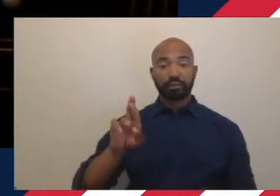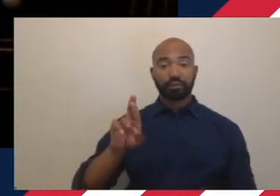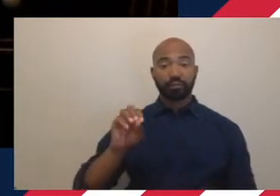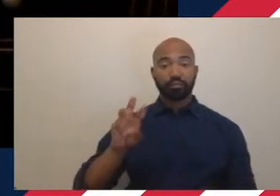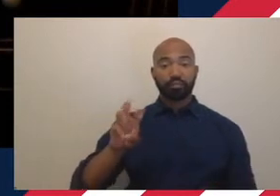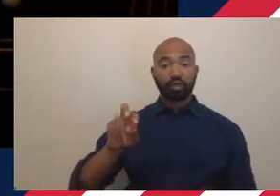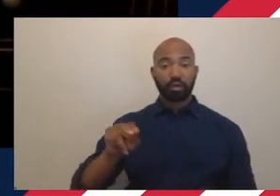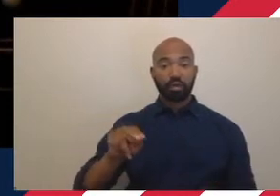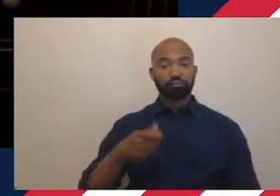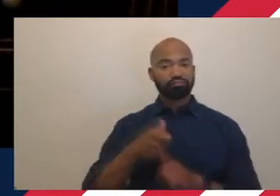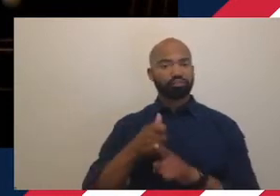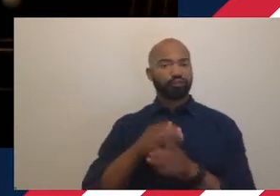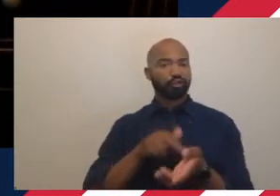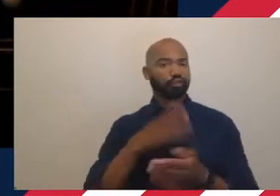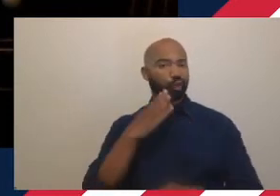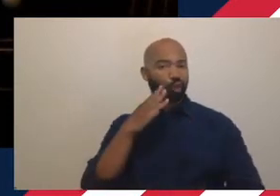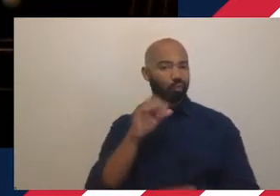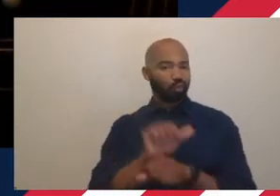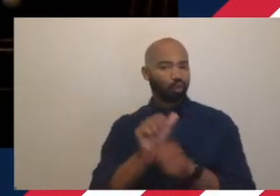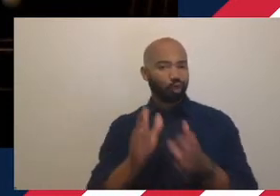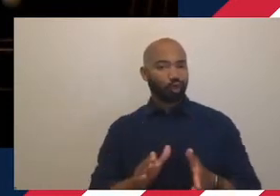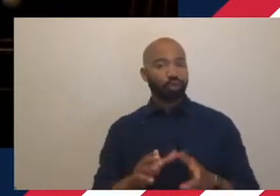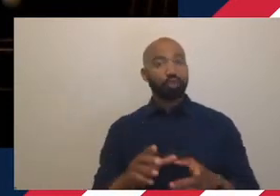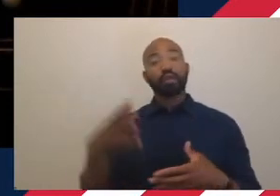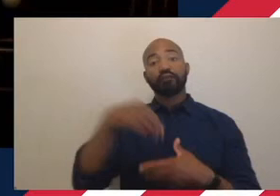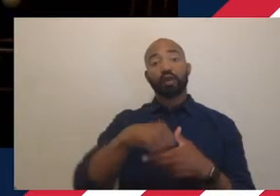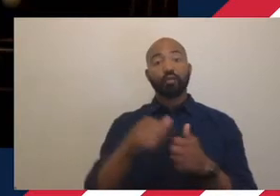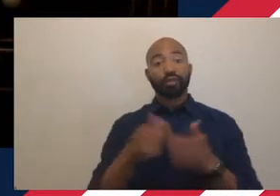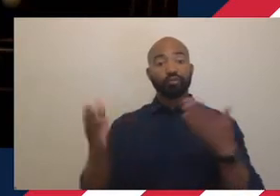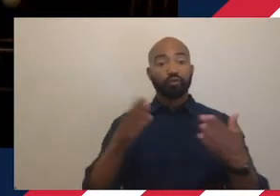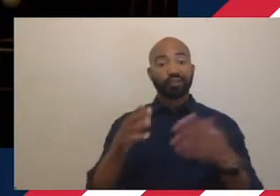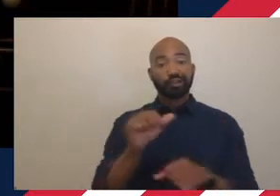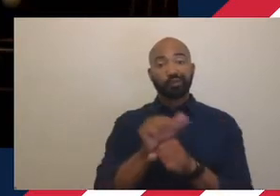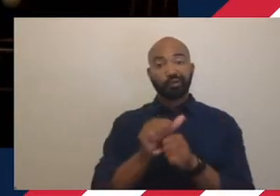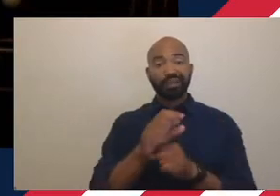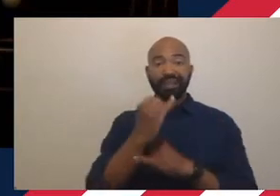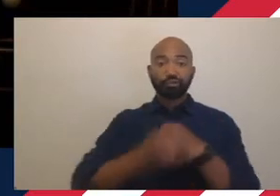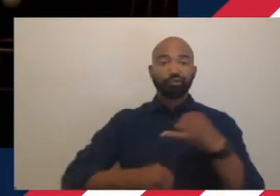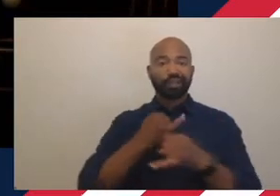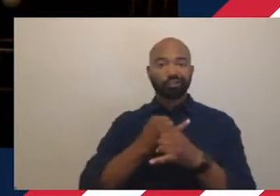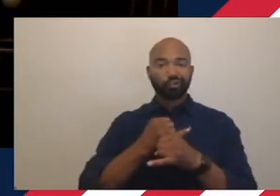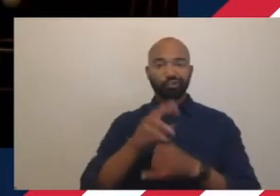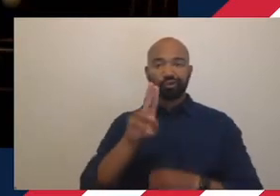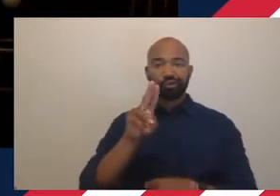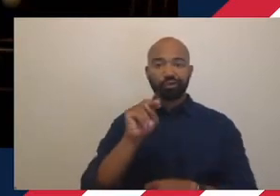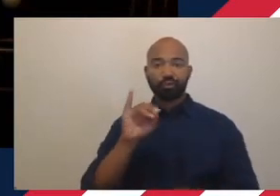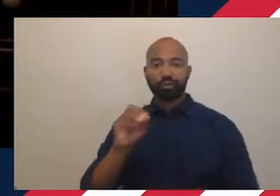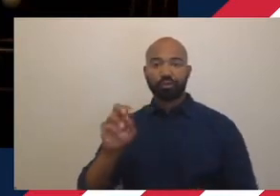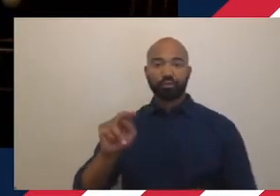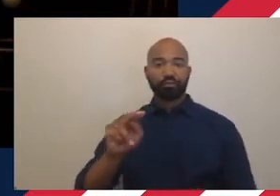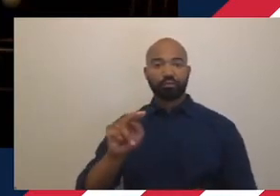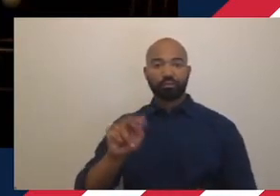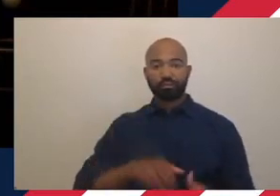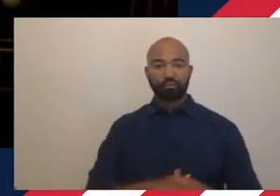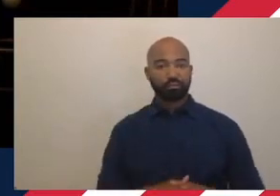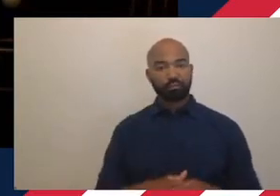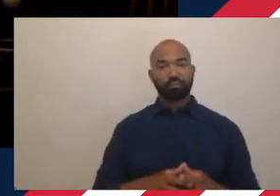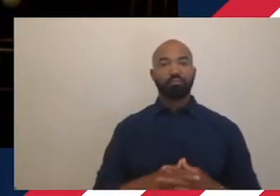nursing home worker and a member of the Service Employees International Union.